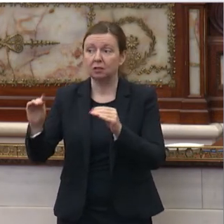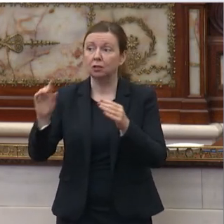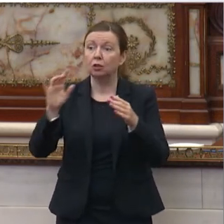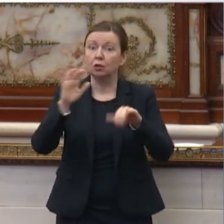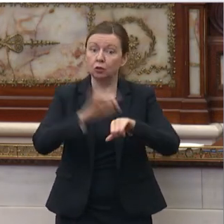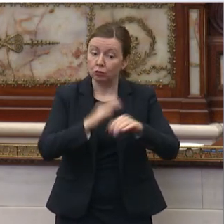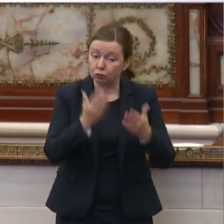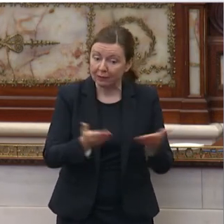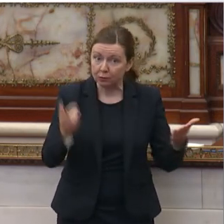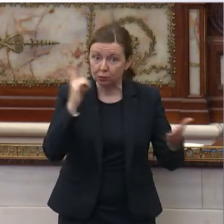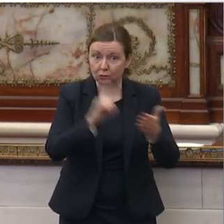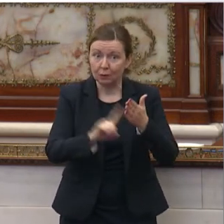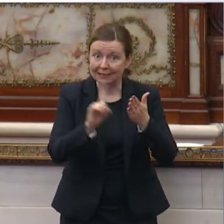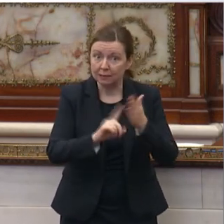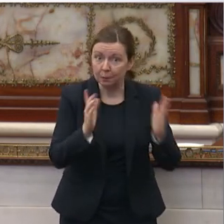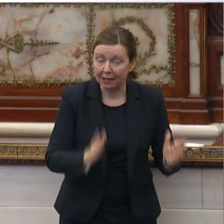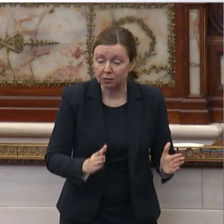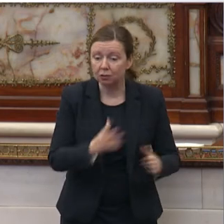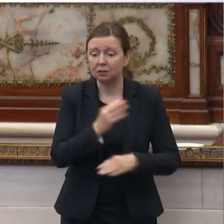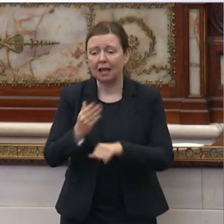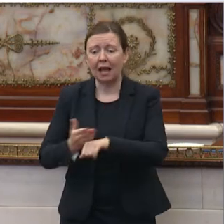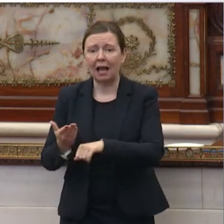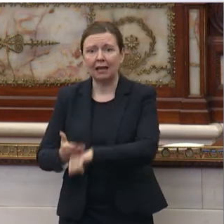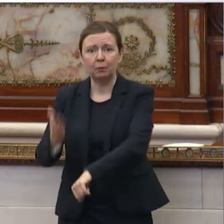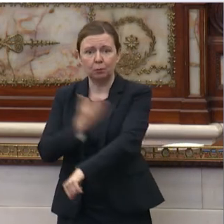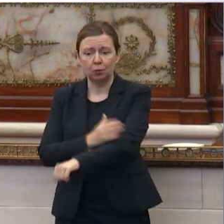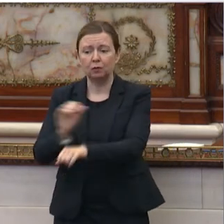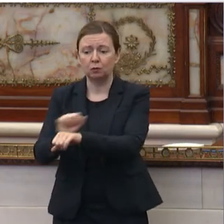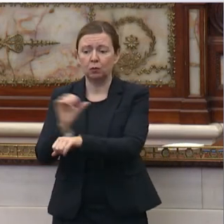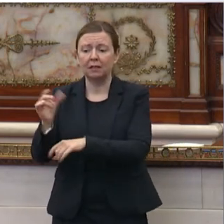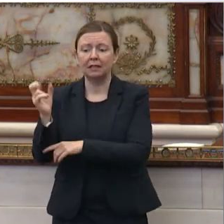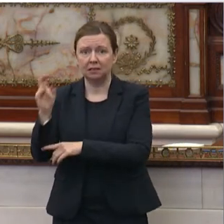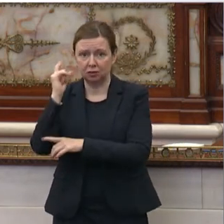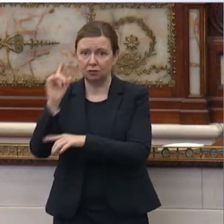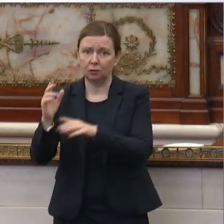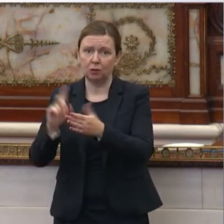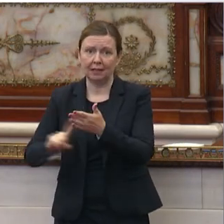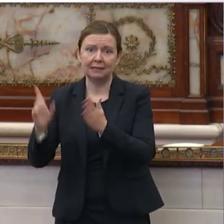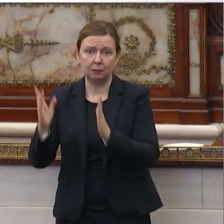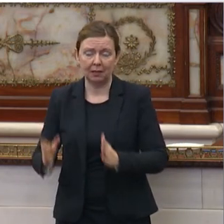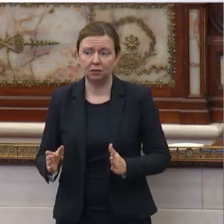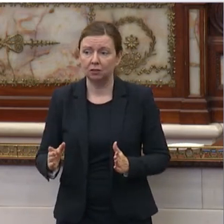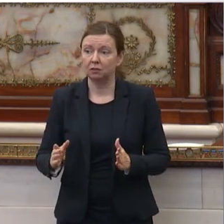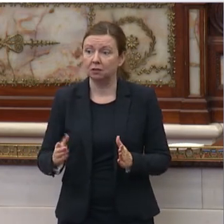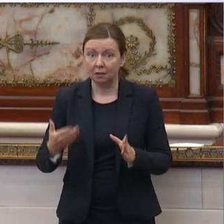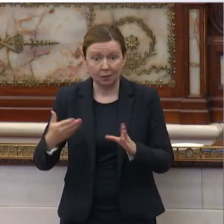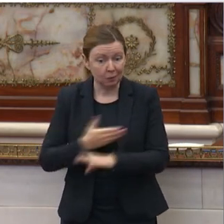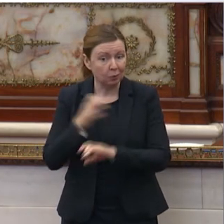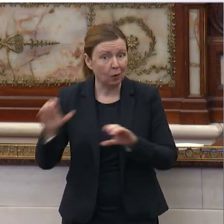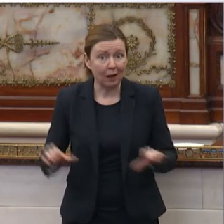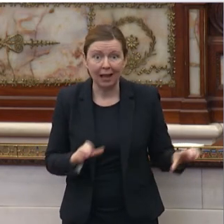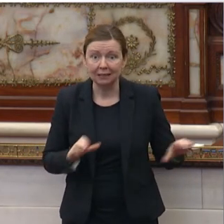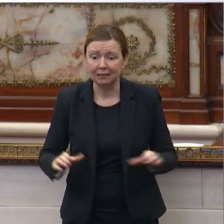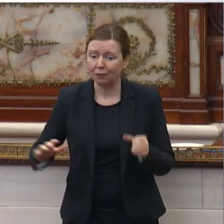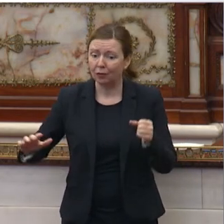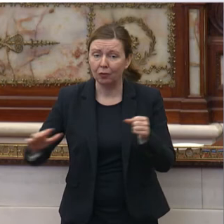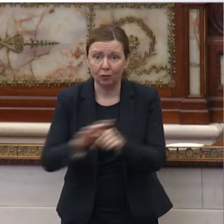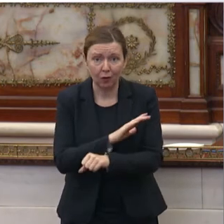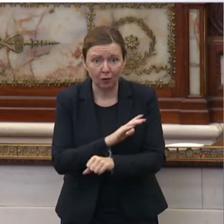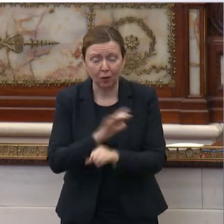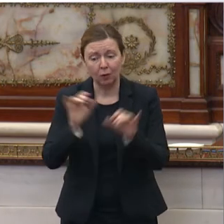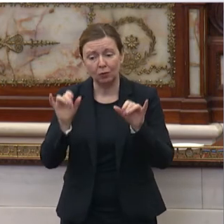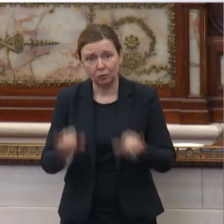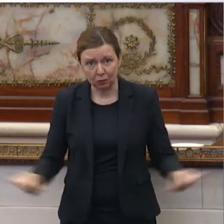resources for inspectors, and improve working conditions for inspectors. Proactive, thorough, and